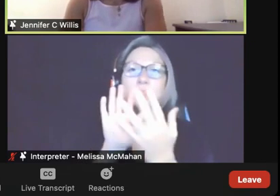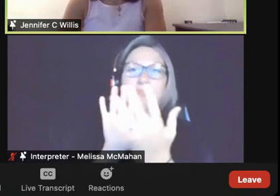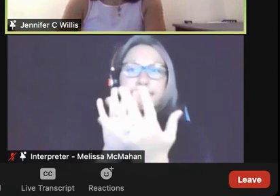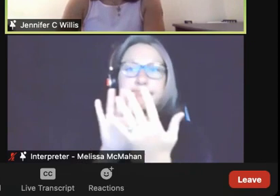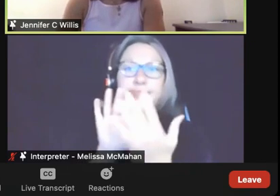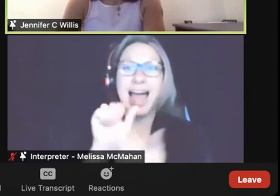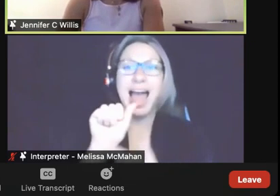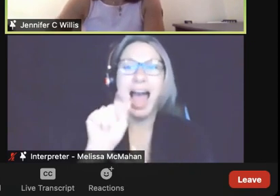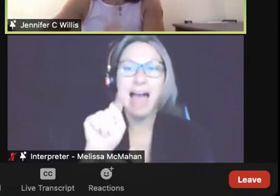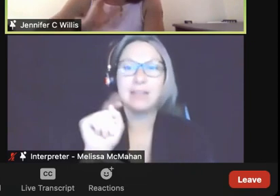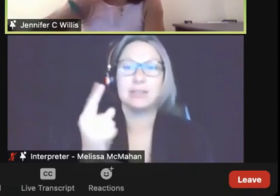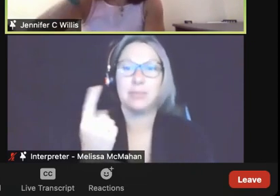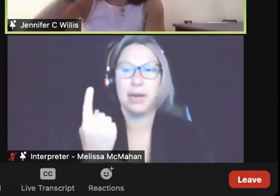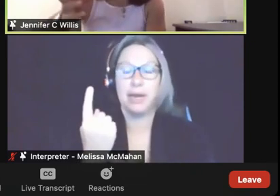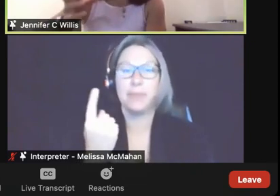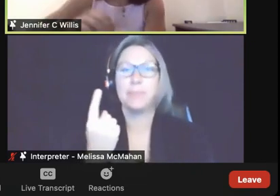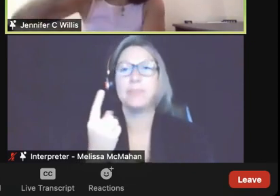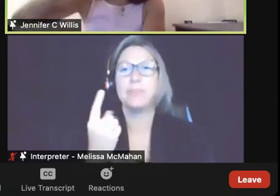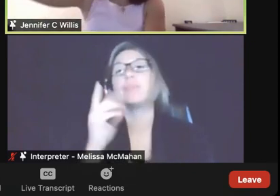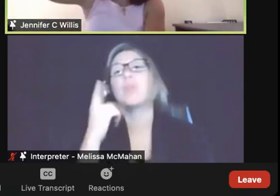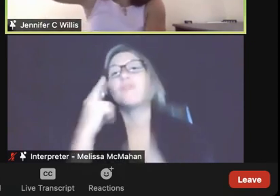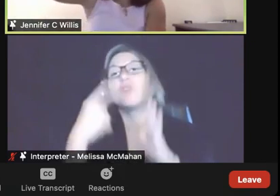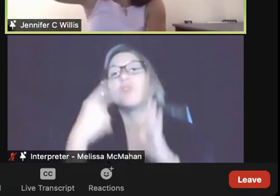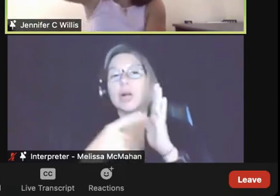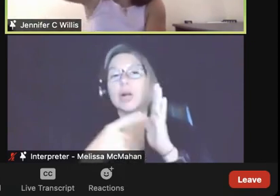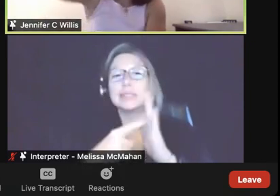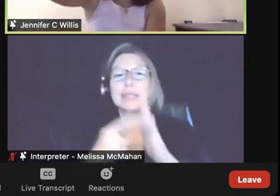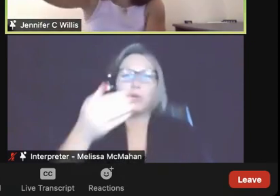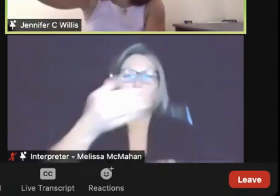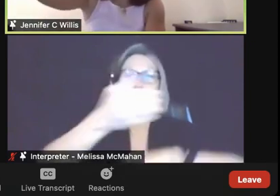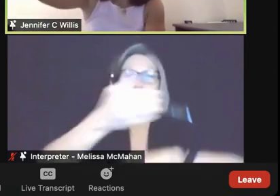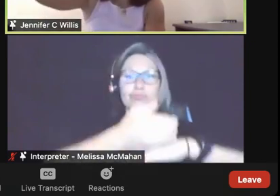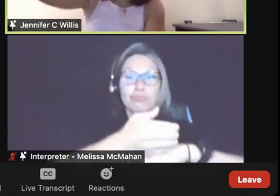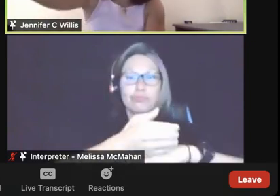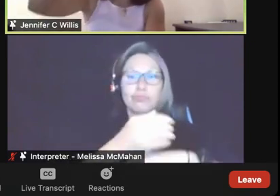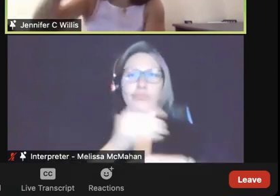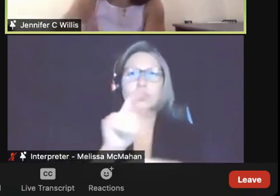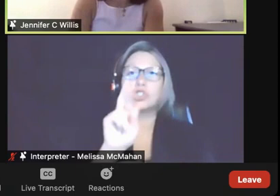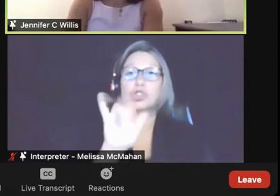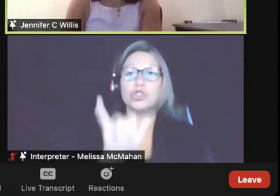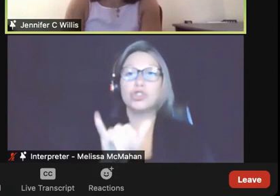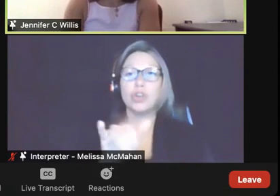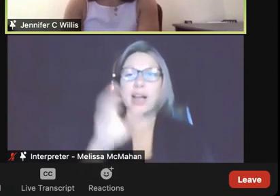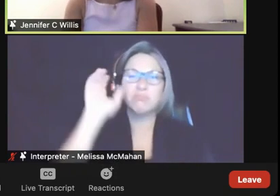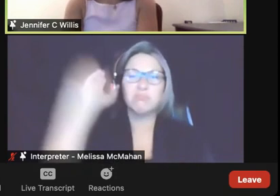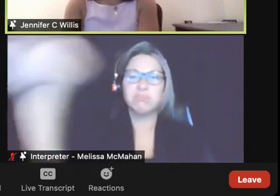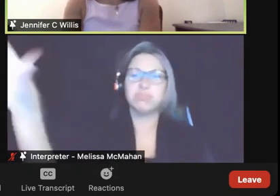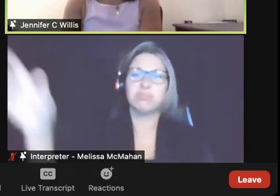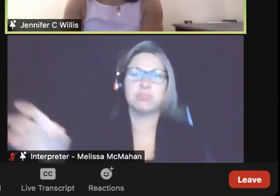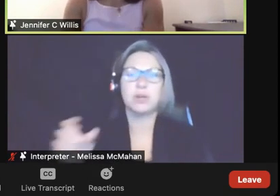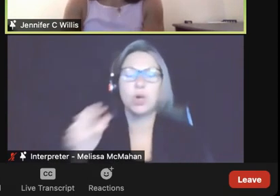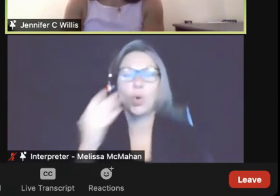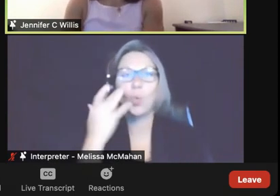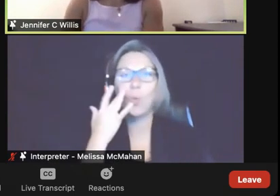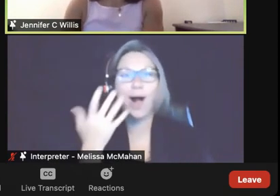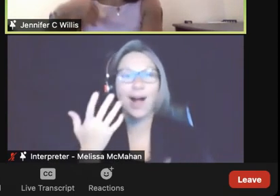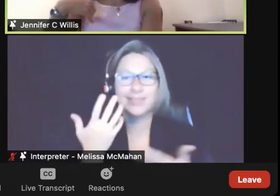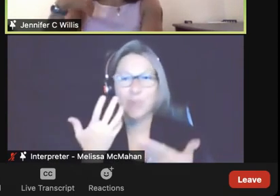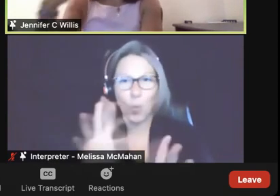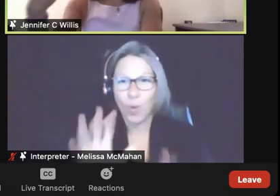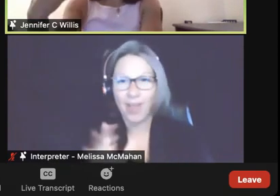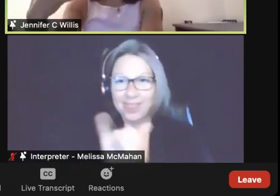give a child, you know, if you put a cup on a child's tray and they just take it and pitch it because that's not what they wanted to drink. So